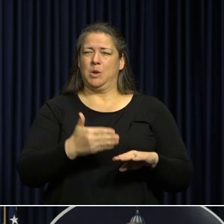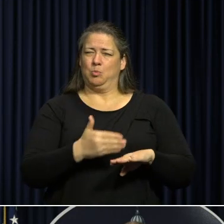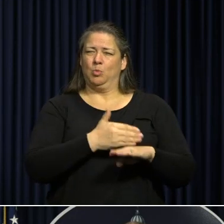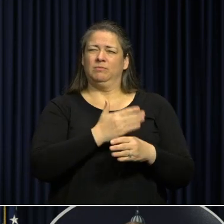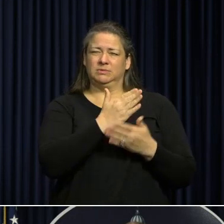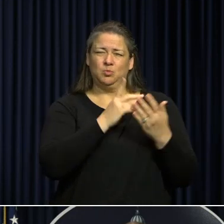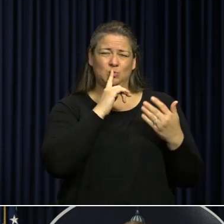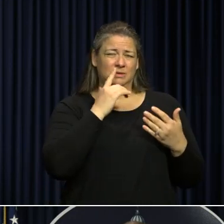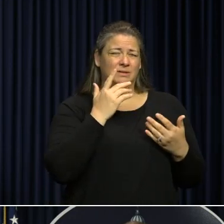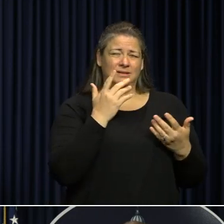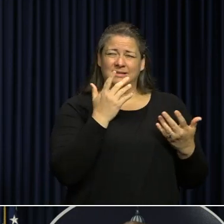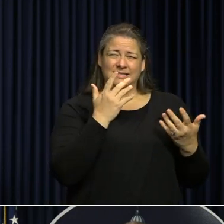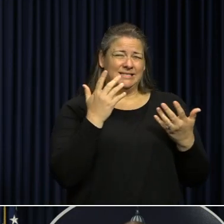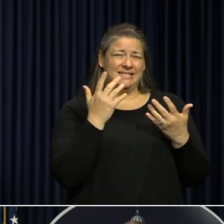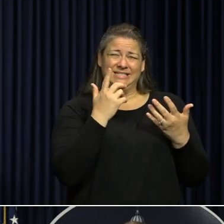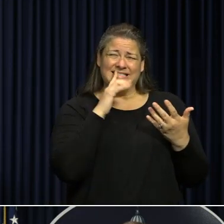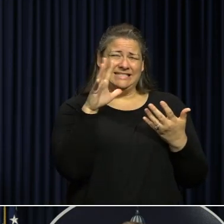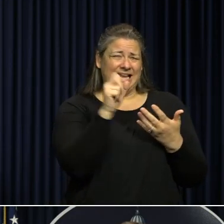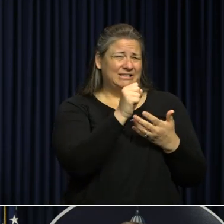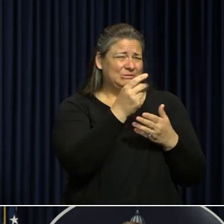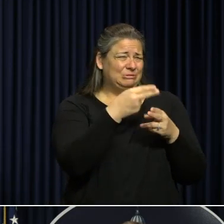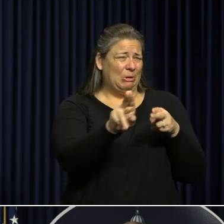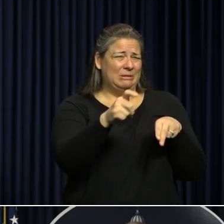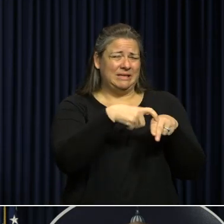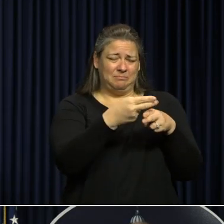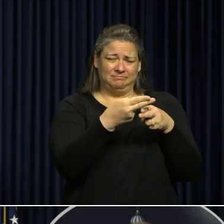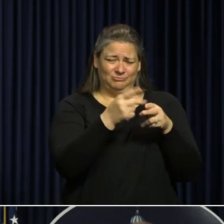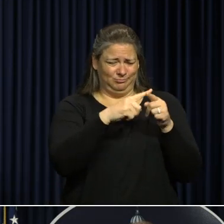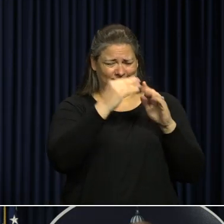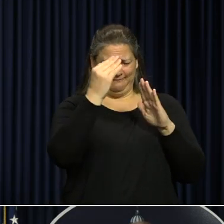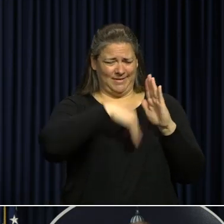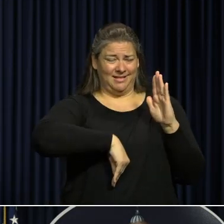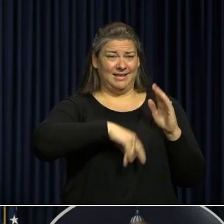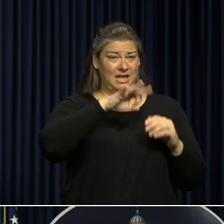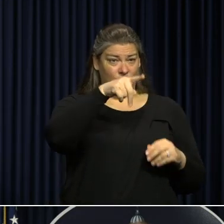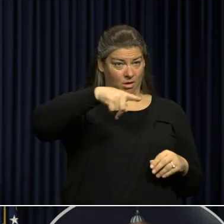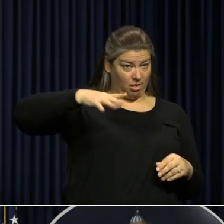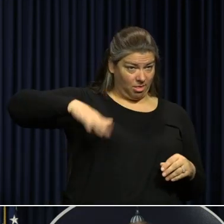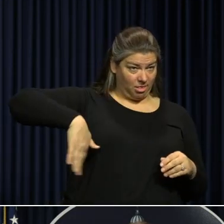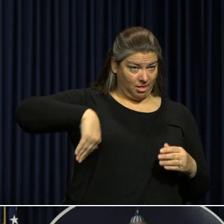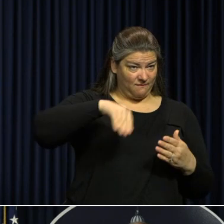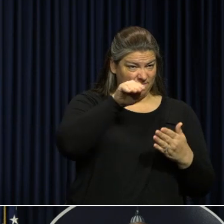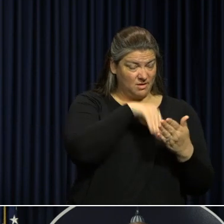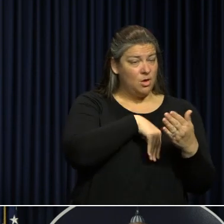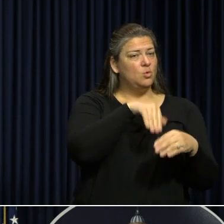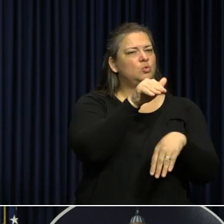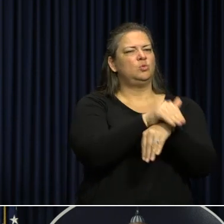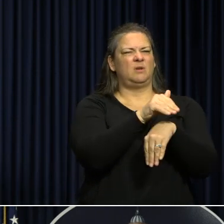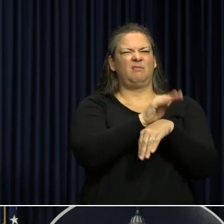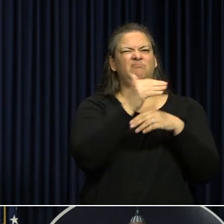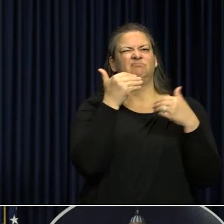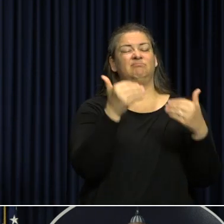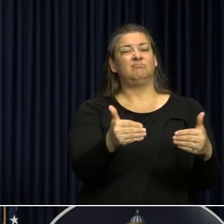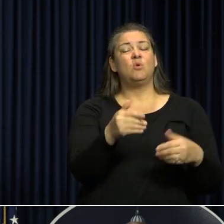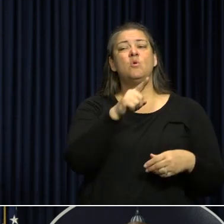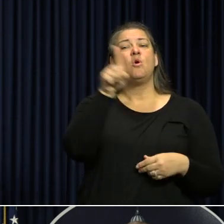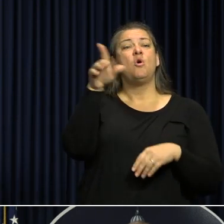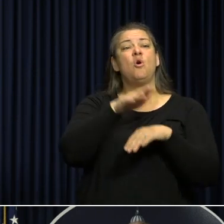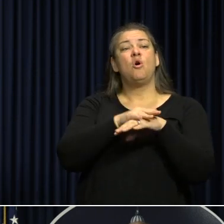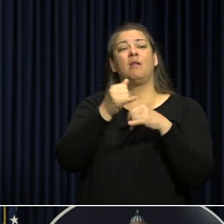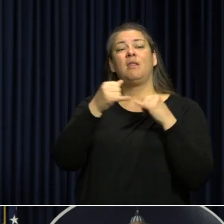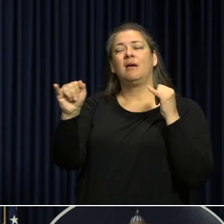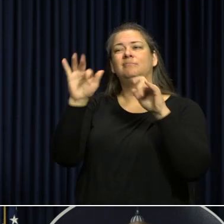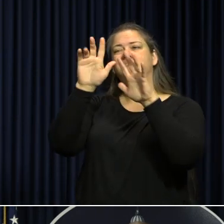does not take more than a couple minutes. Please do it. If you haven't done it tonight and you can go online, please